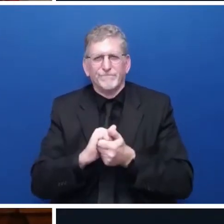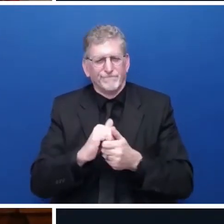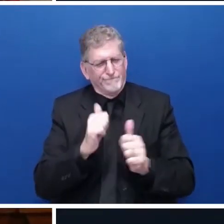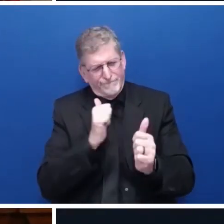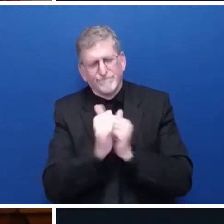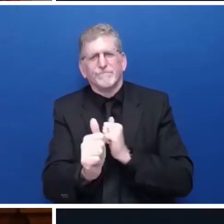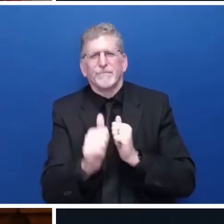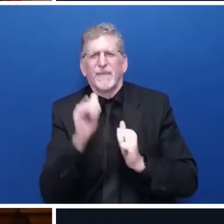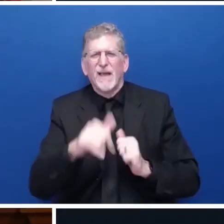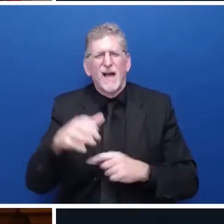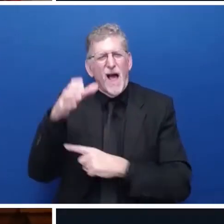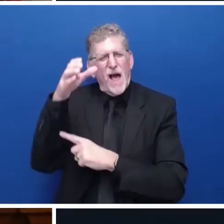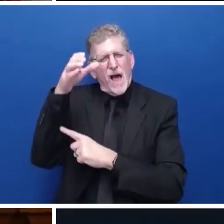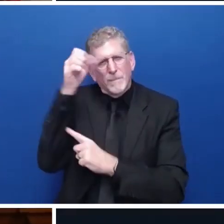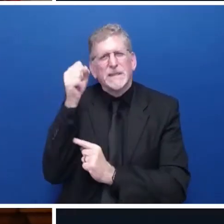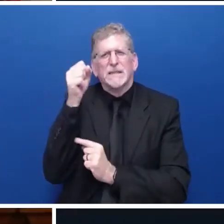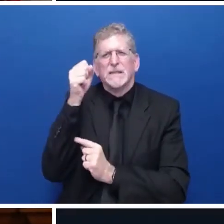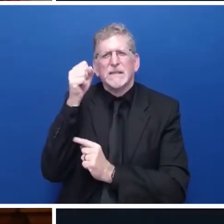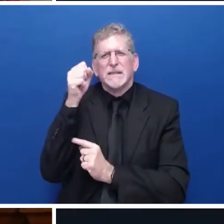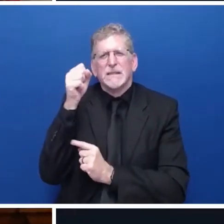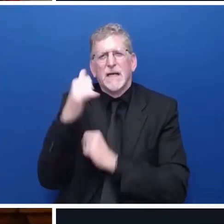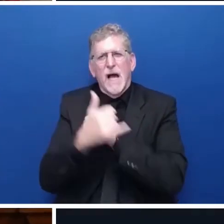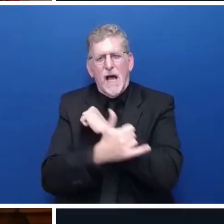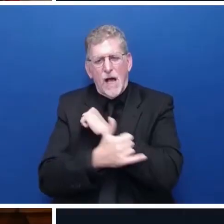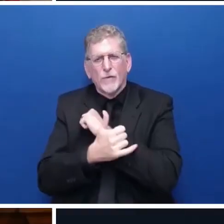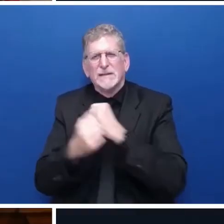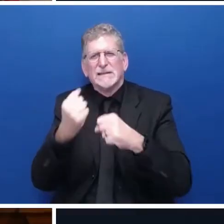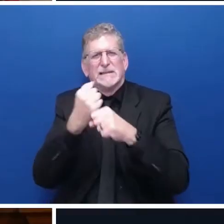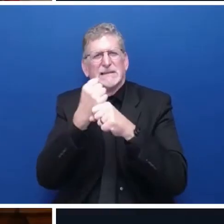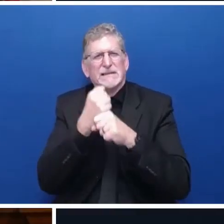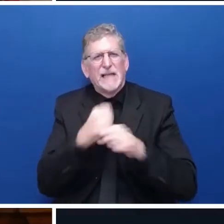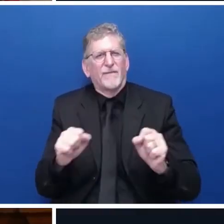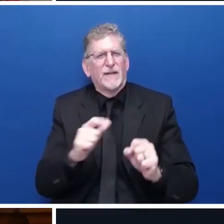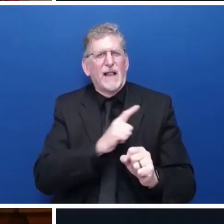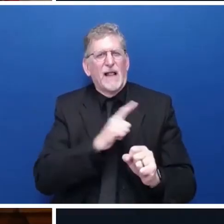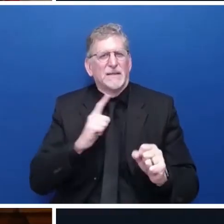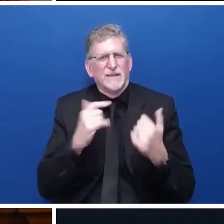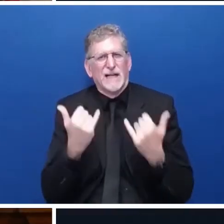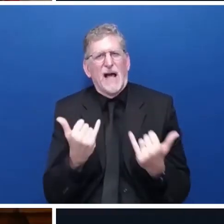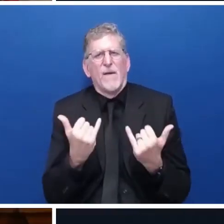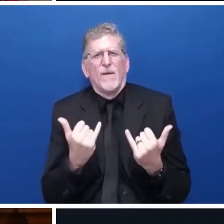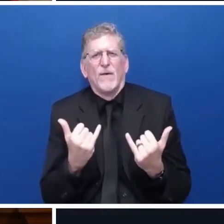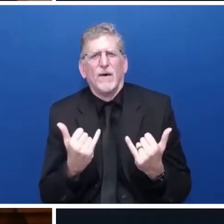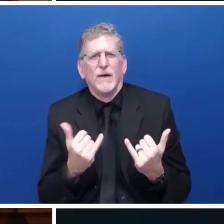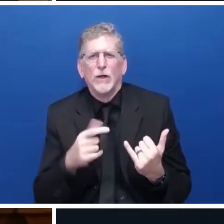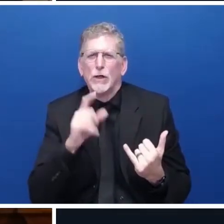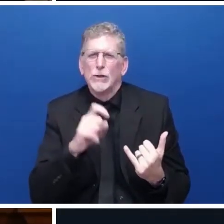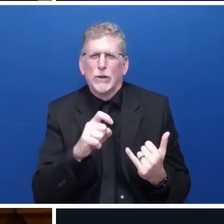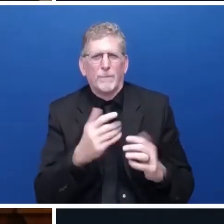country-saving legislation right now, and it should be before anything else happens.